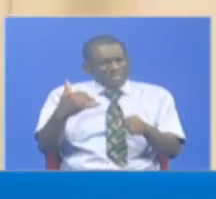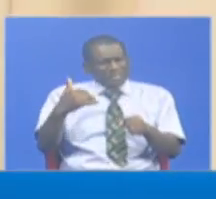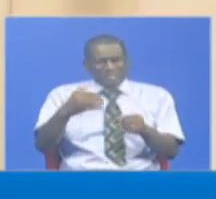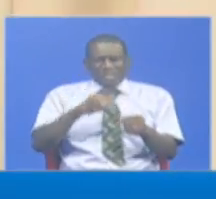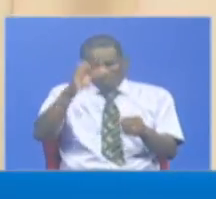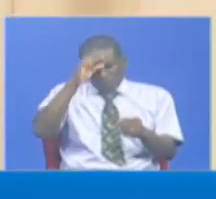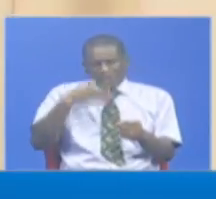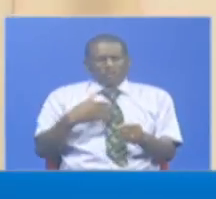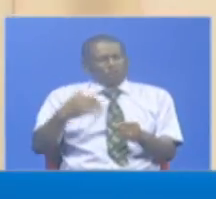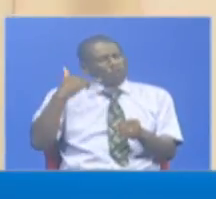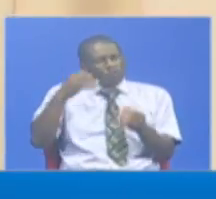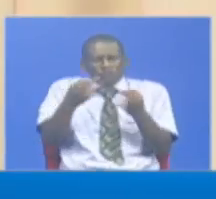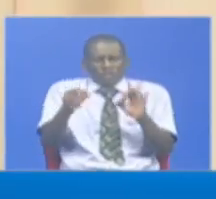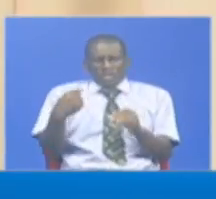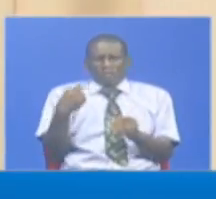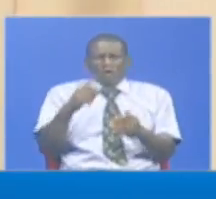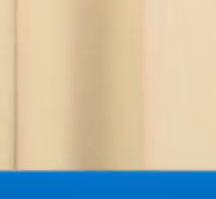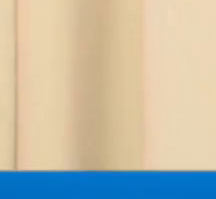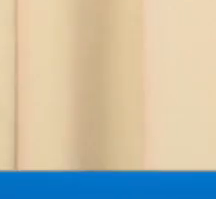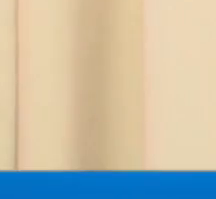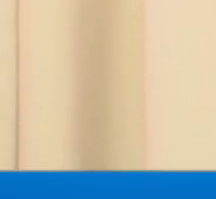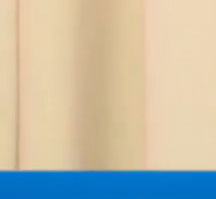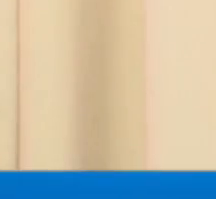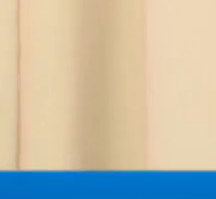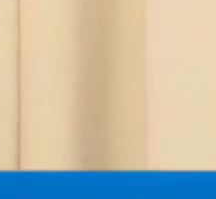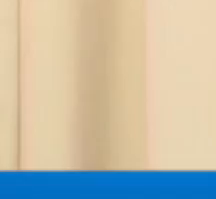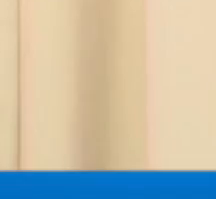And now what is important is to ensure